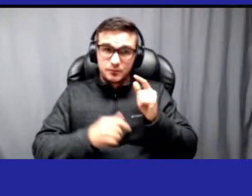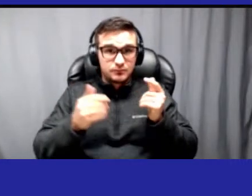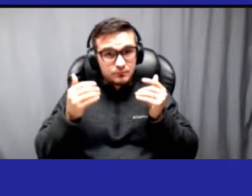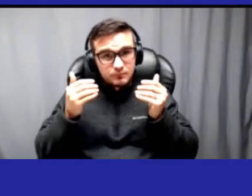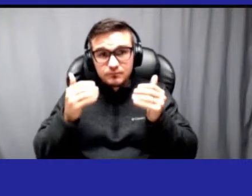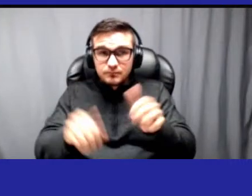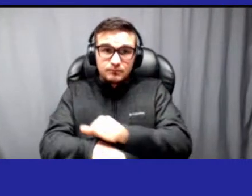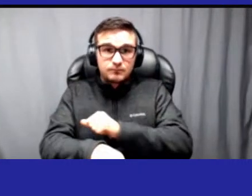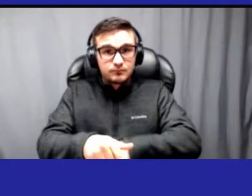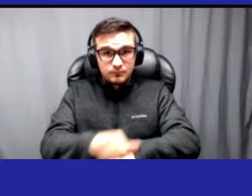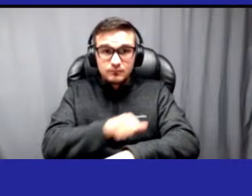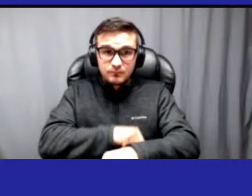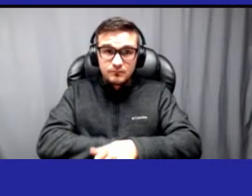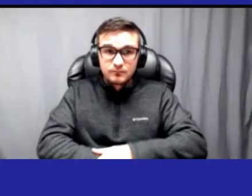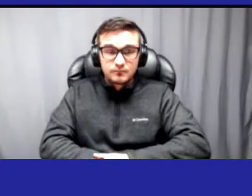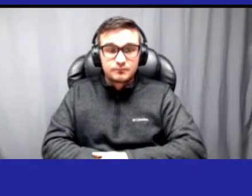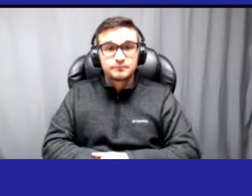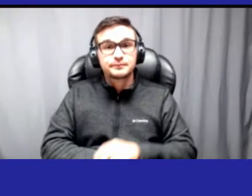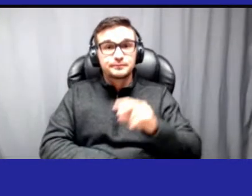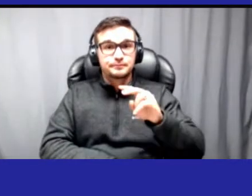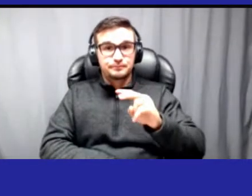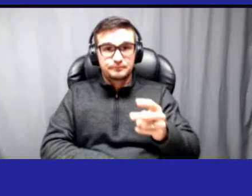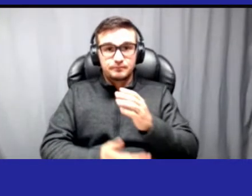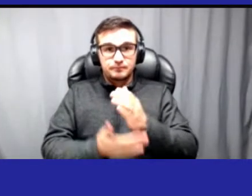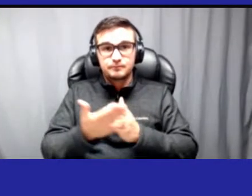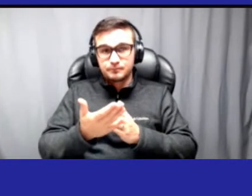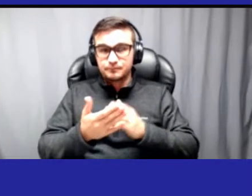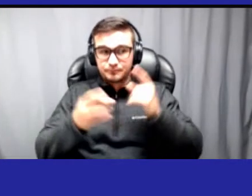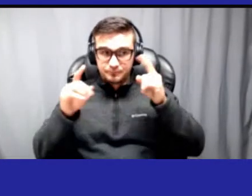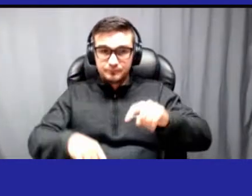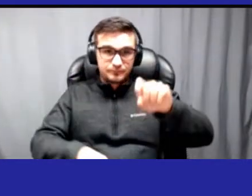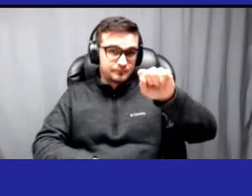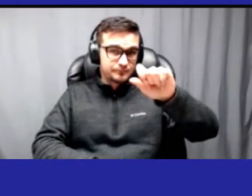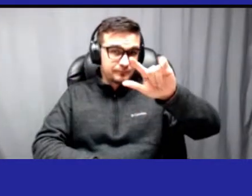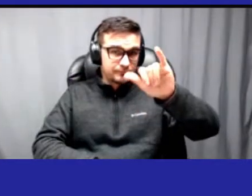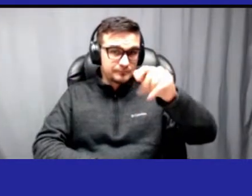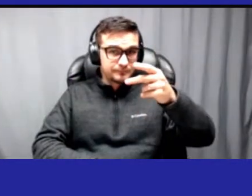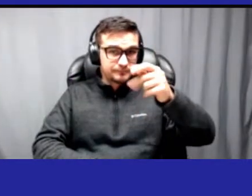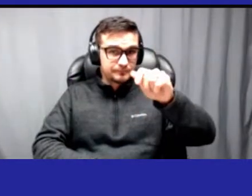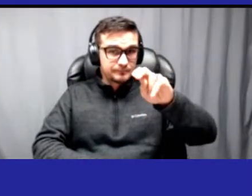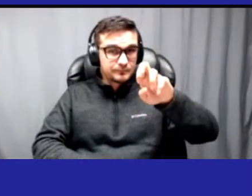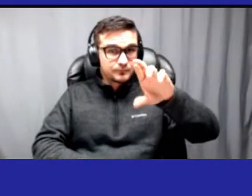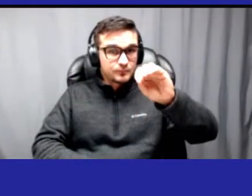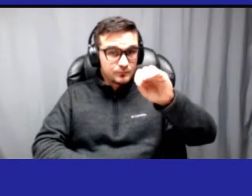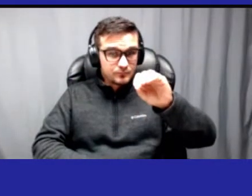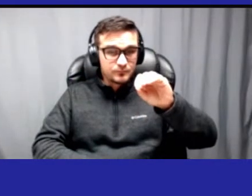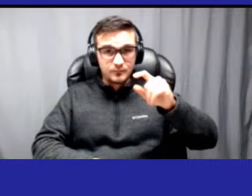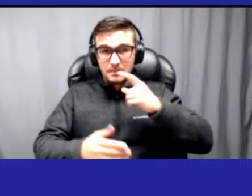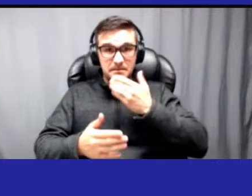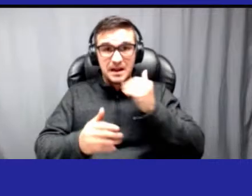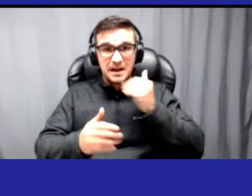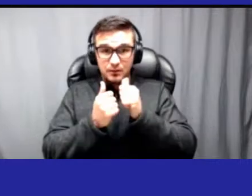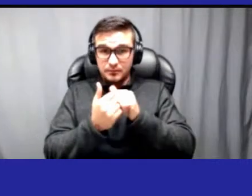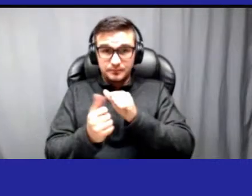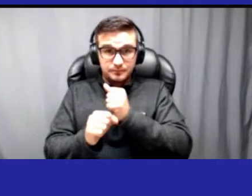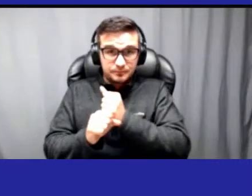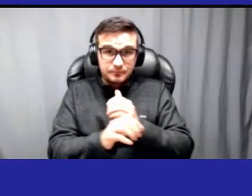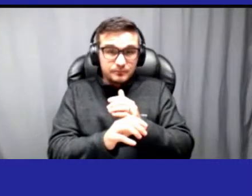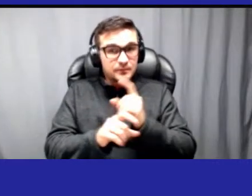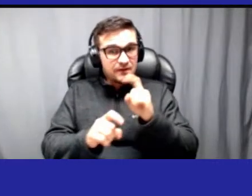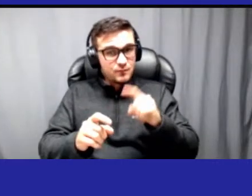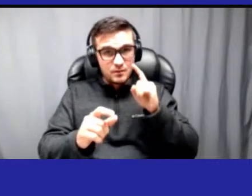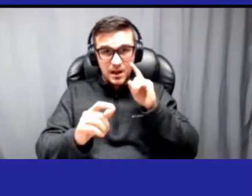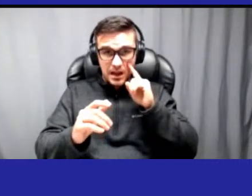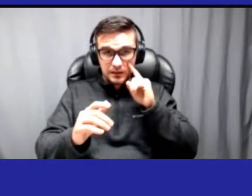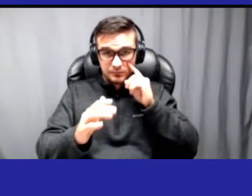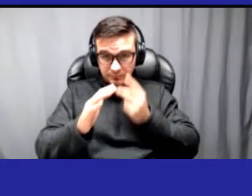think I totally just agree with Sally Pinero. The best way to be prepared is to anticipate for anything. And here we're even listing out some of the things that